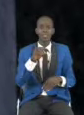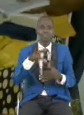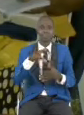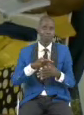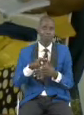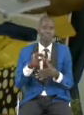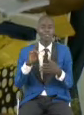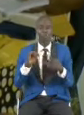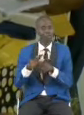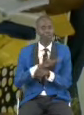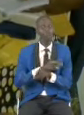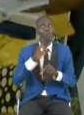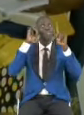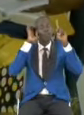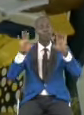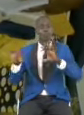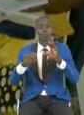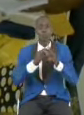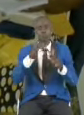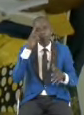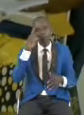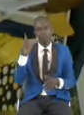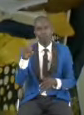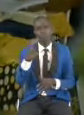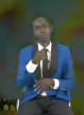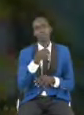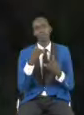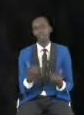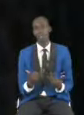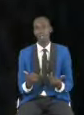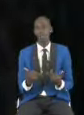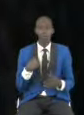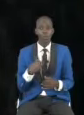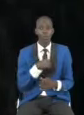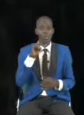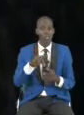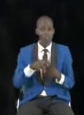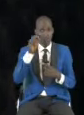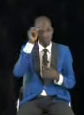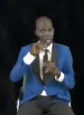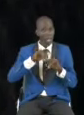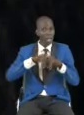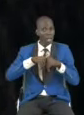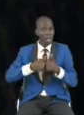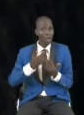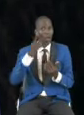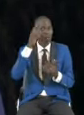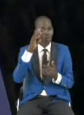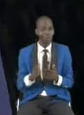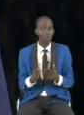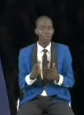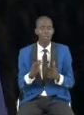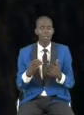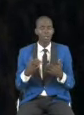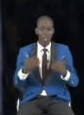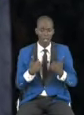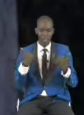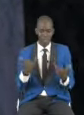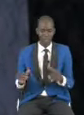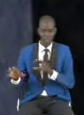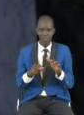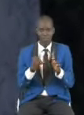you. Now, we need to understand how God has now done it for us. John